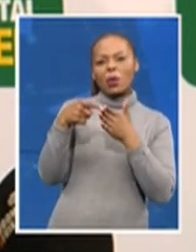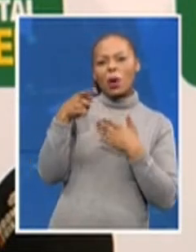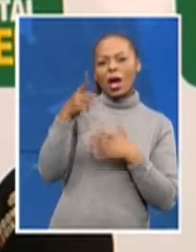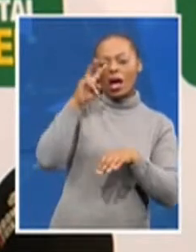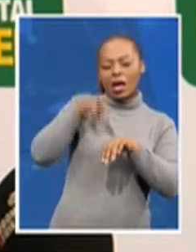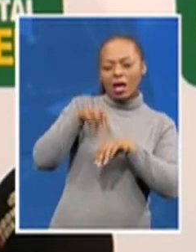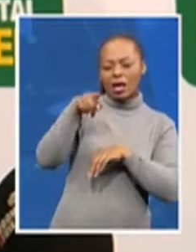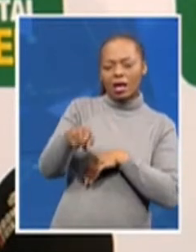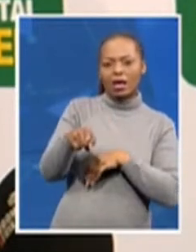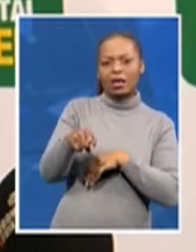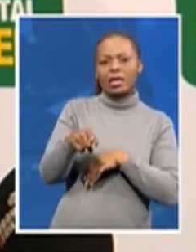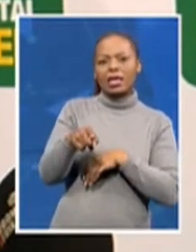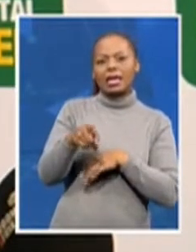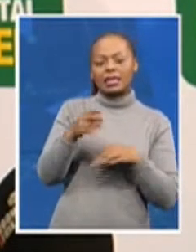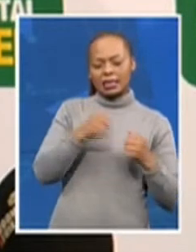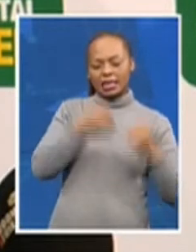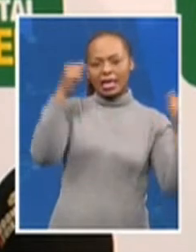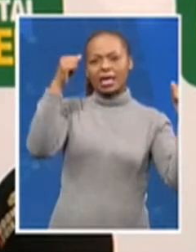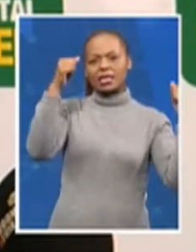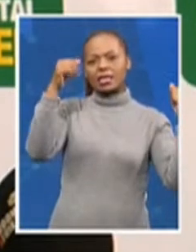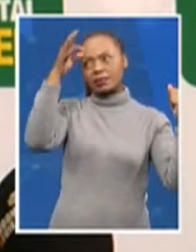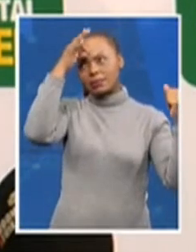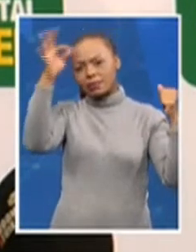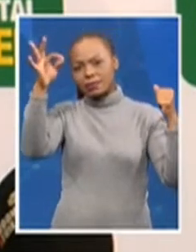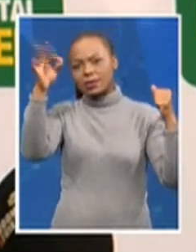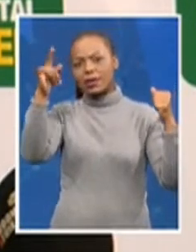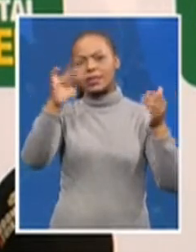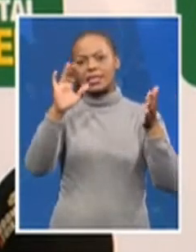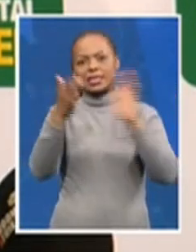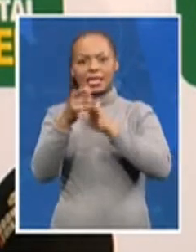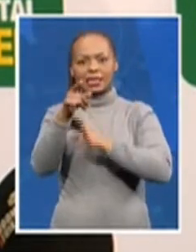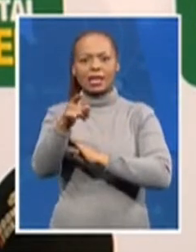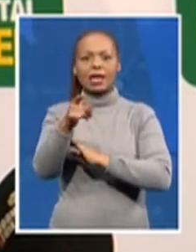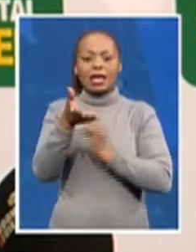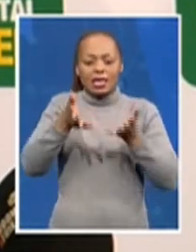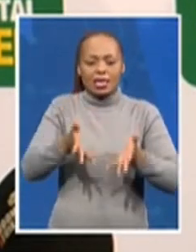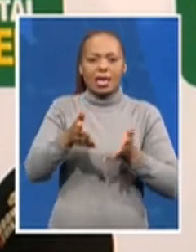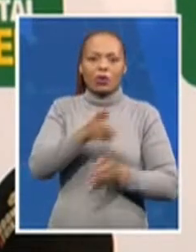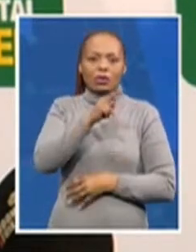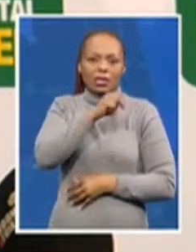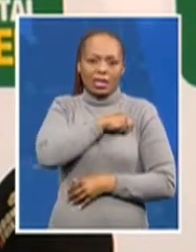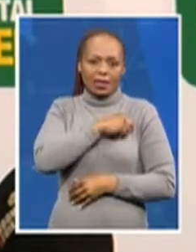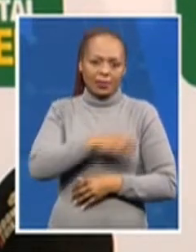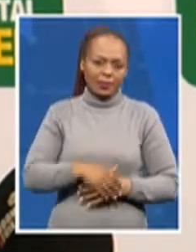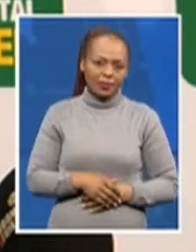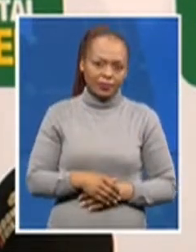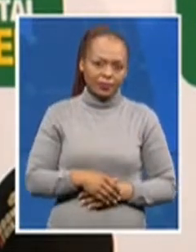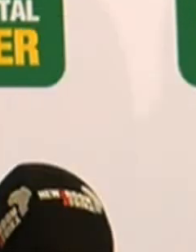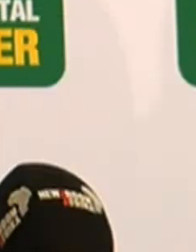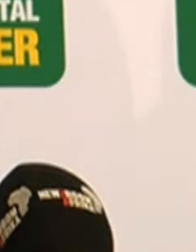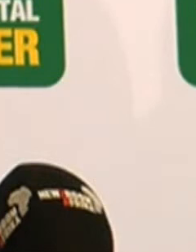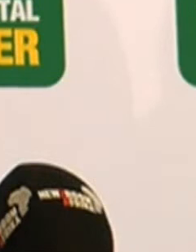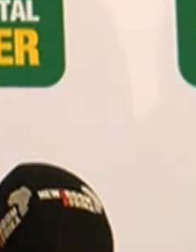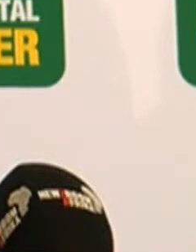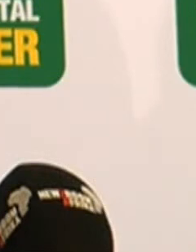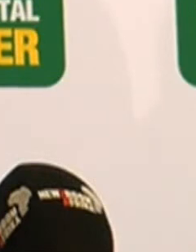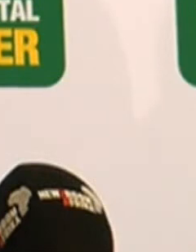of disaster in KwaZulu-Natal. In terms of the latest security